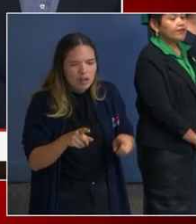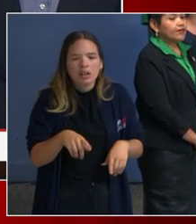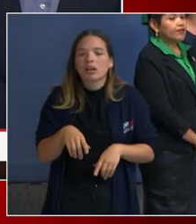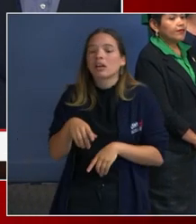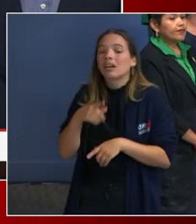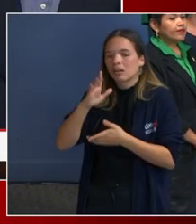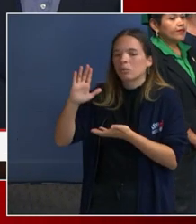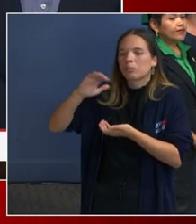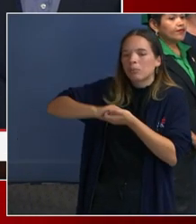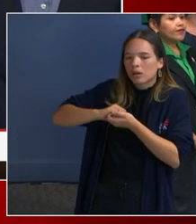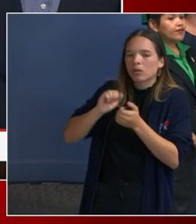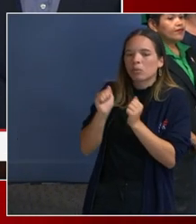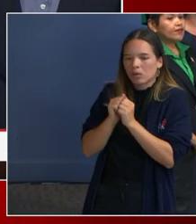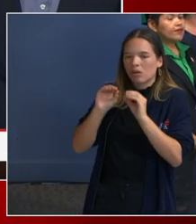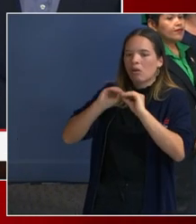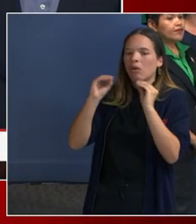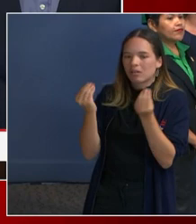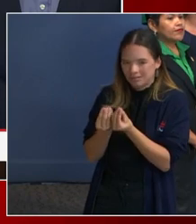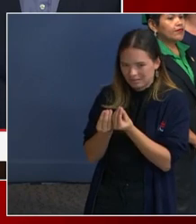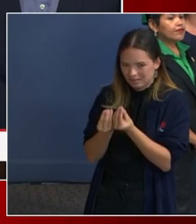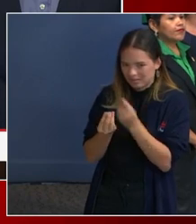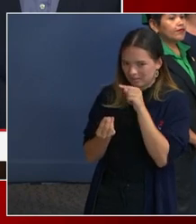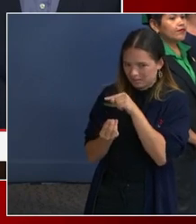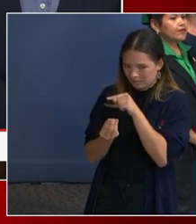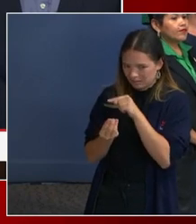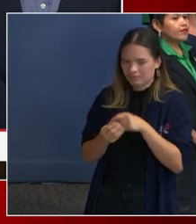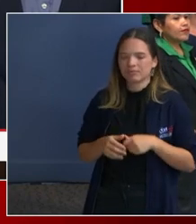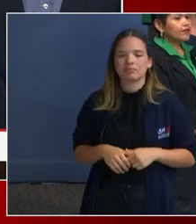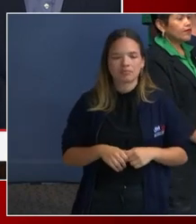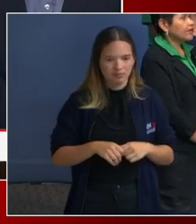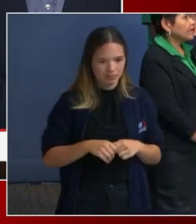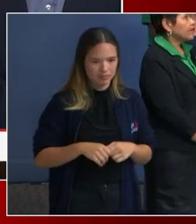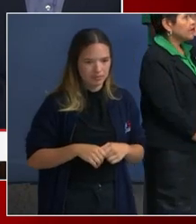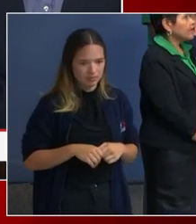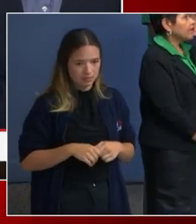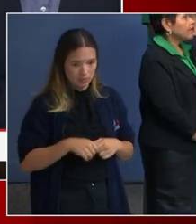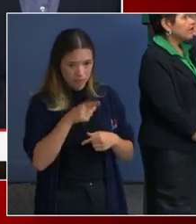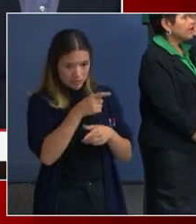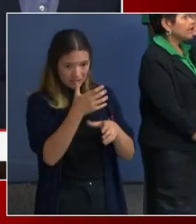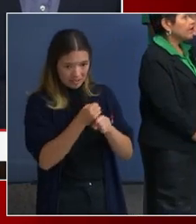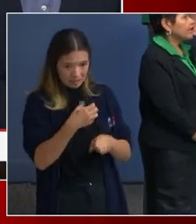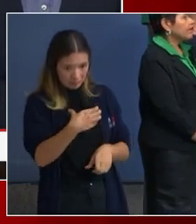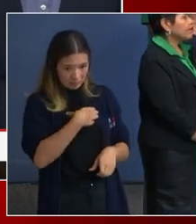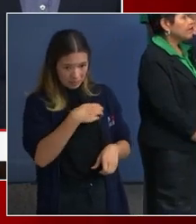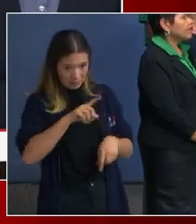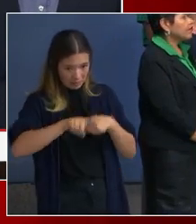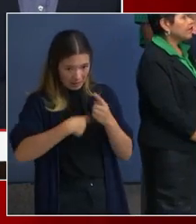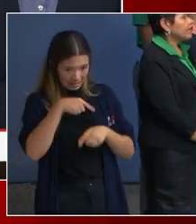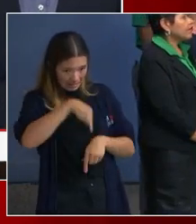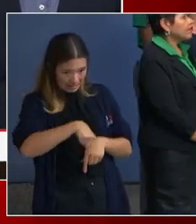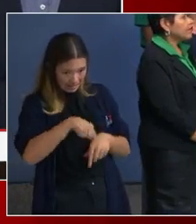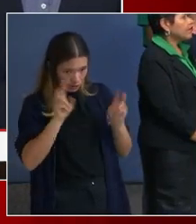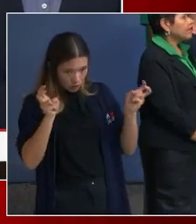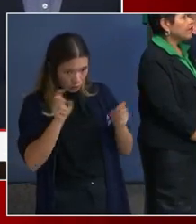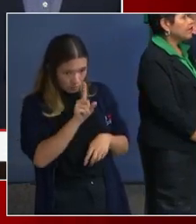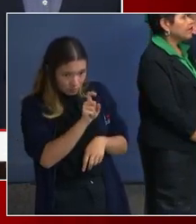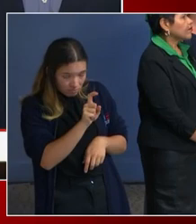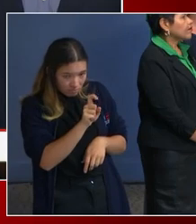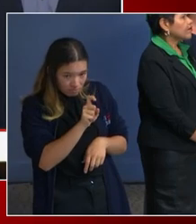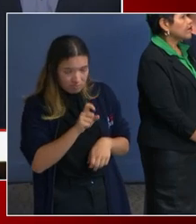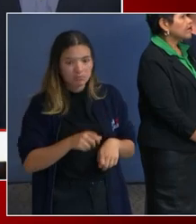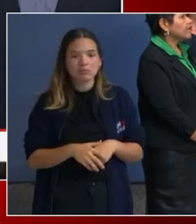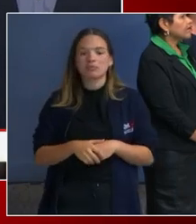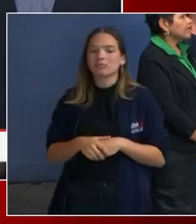part here, what's the reaction of DC residents to this? I mean, are you getting complaints or what's What's happening?